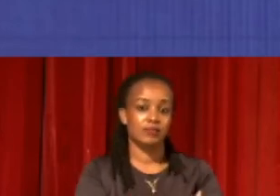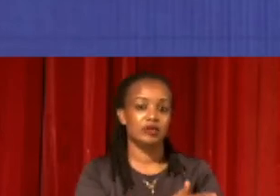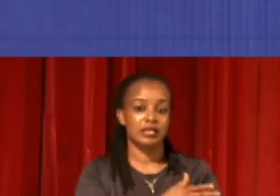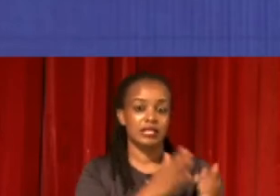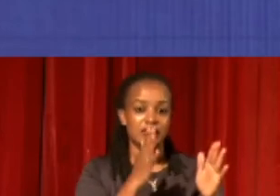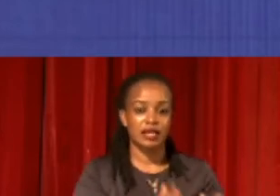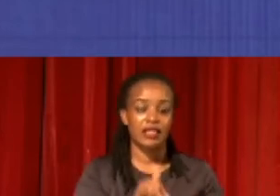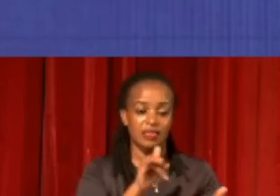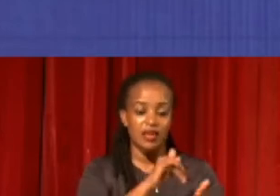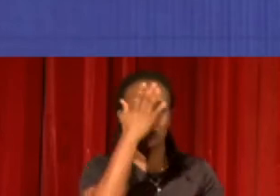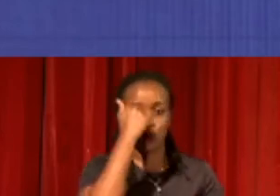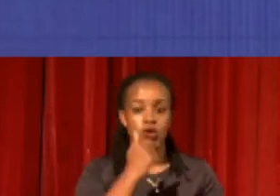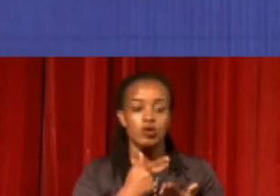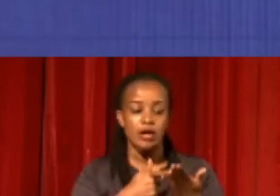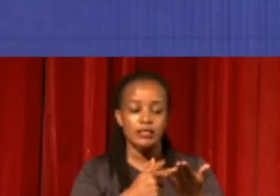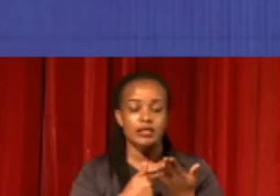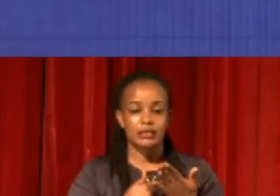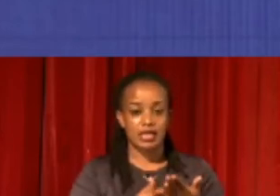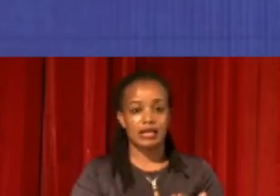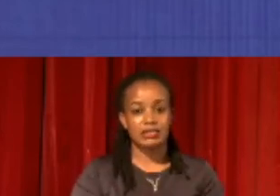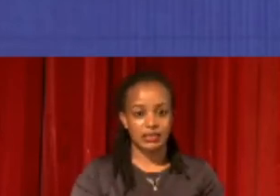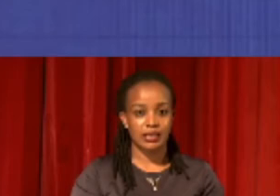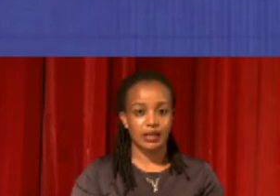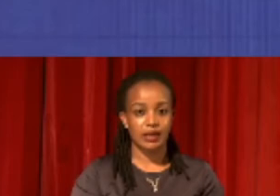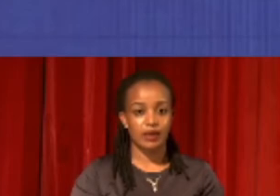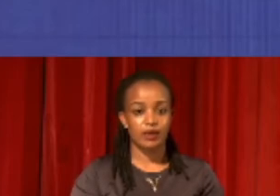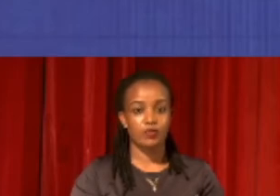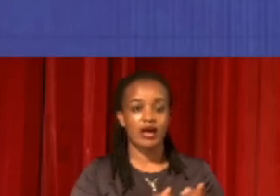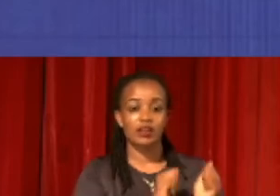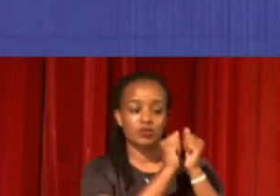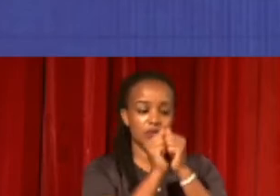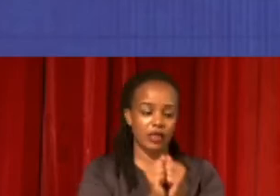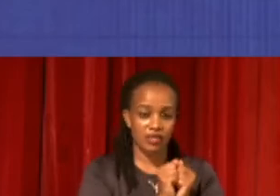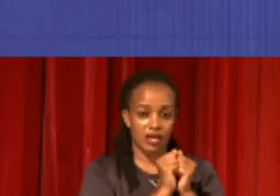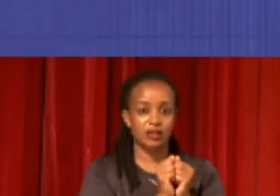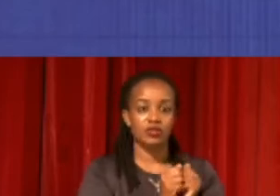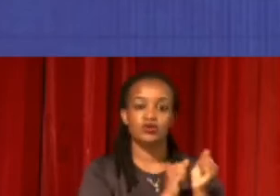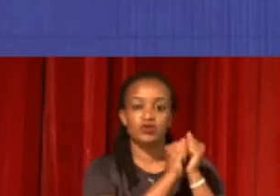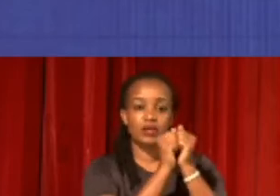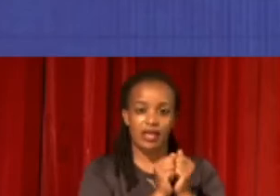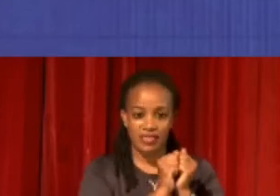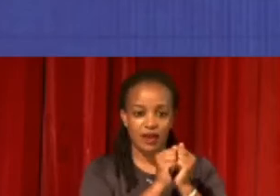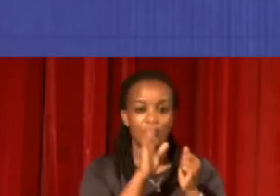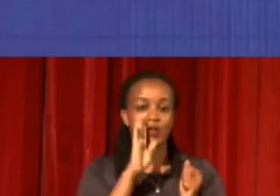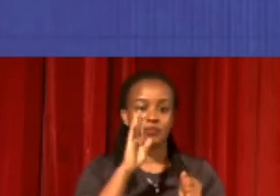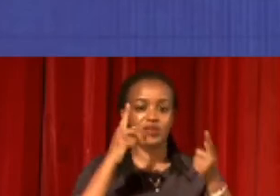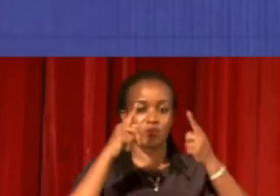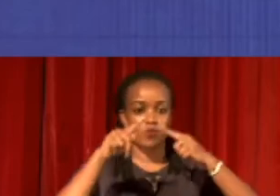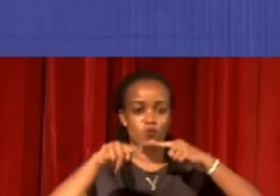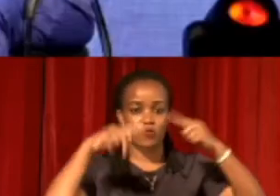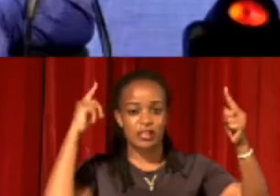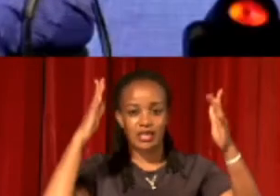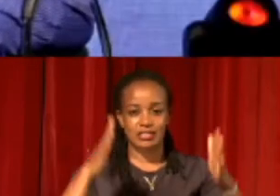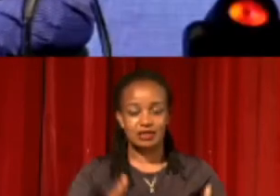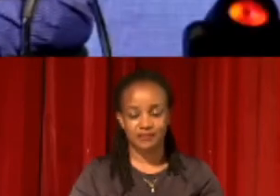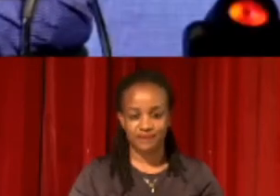and that's why you're even listening to me today. So we are in this together, pamoja, tutashinda. Thank you.